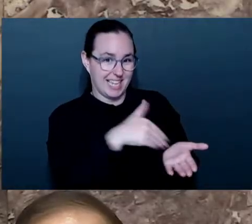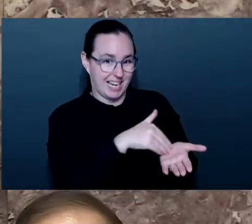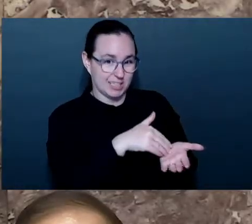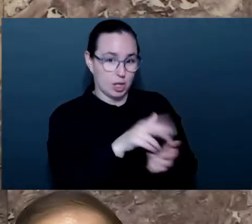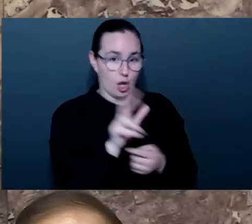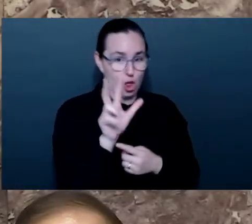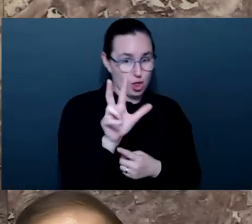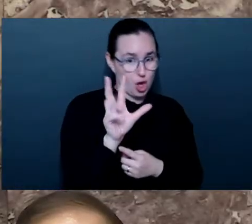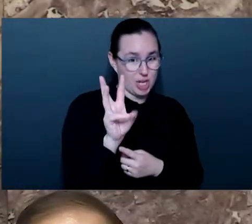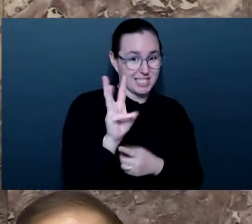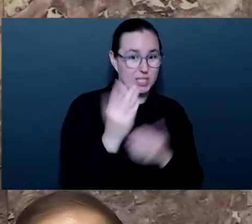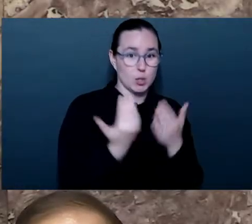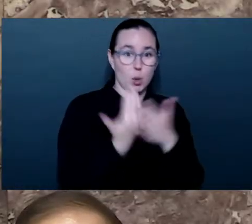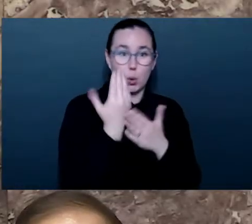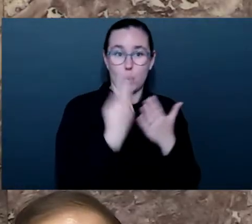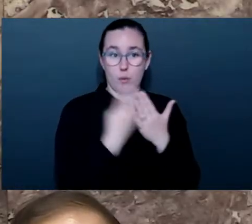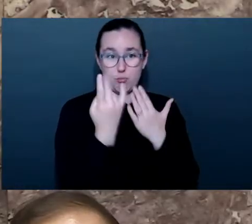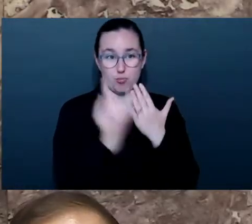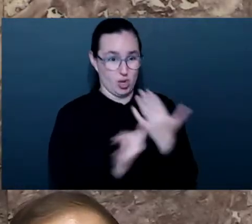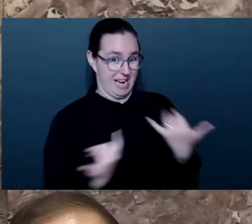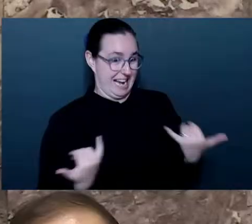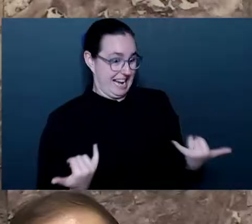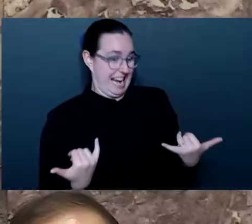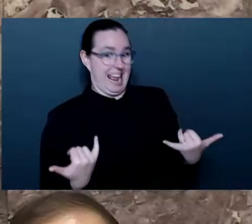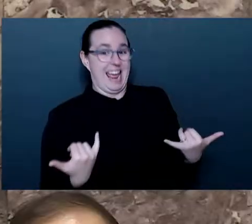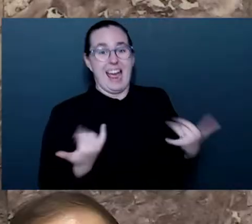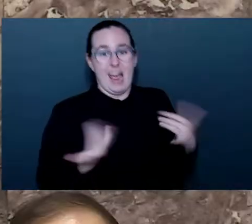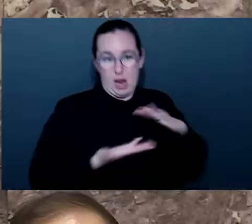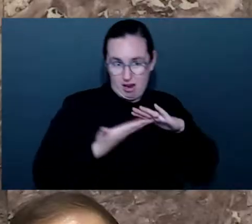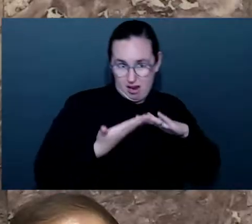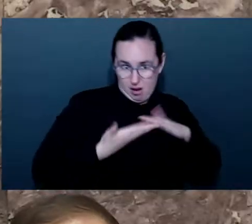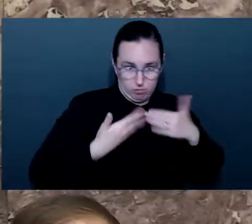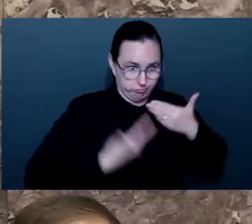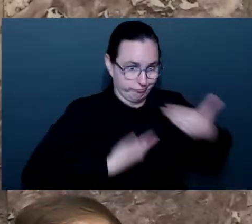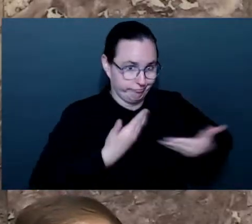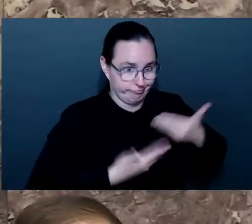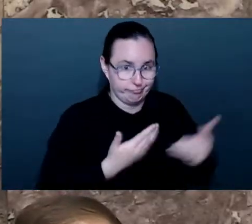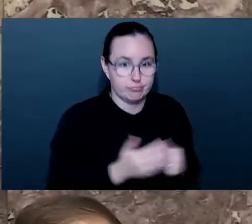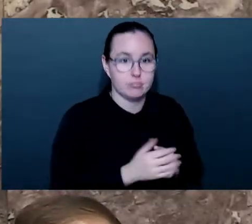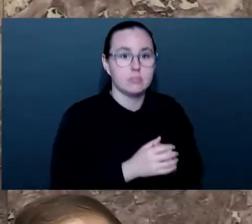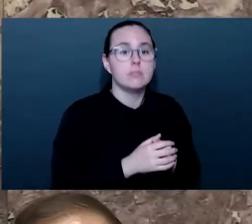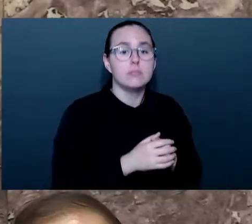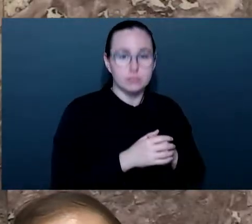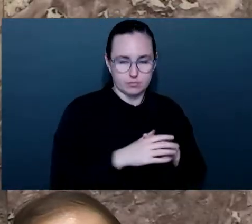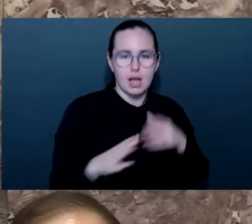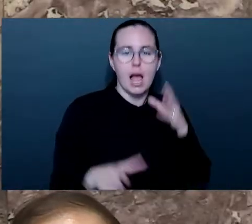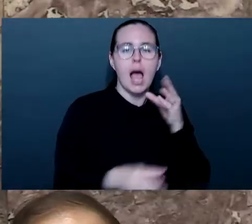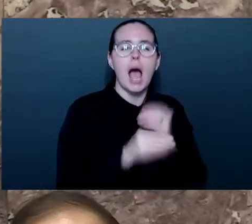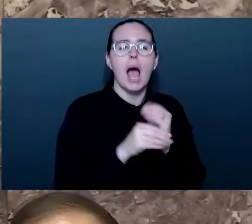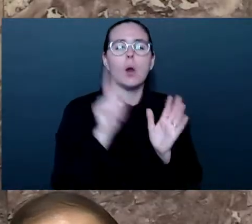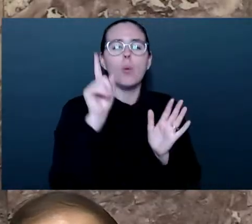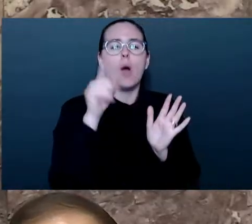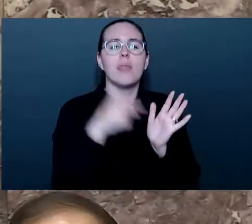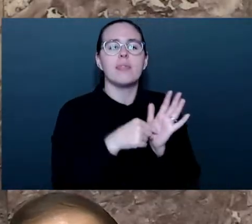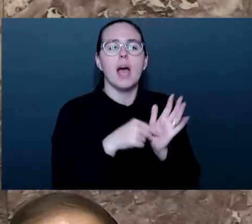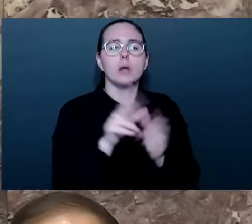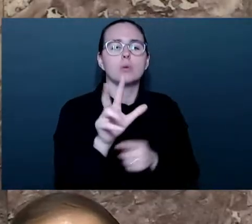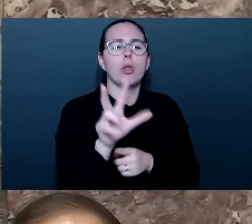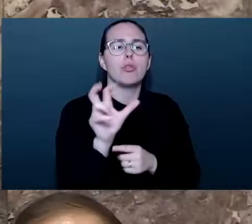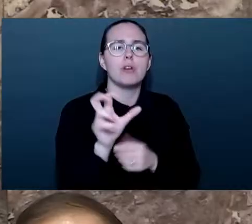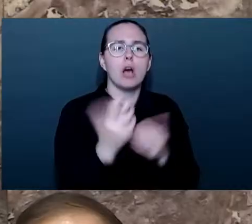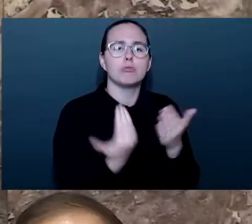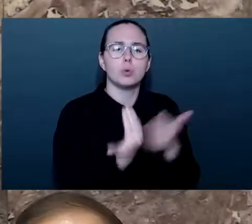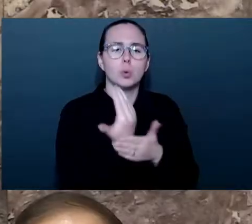added 1,300 new and renovated beds, Mr. Speaker. There are 4,300 coming along